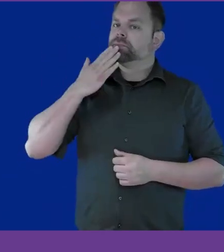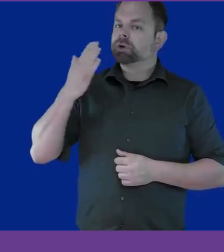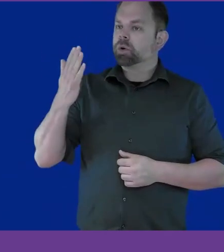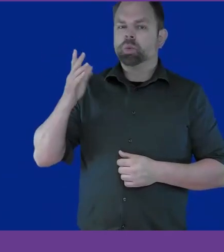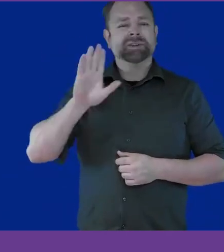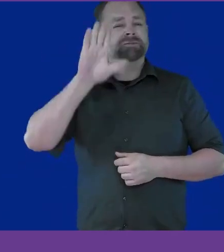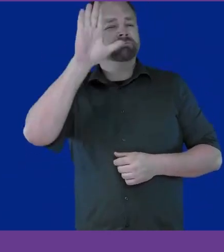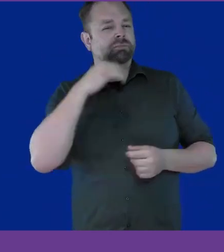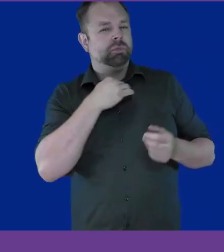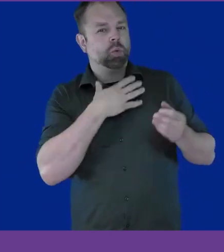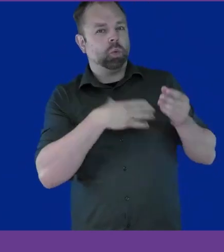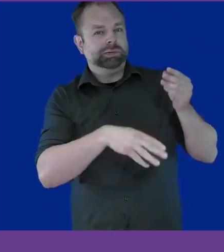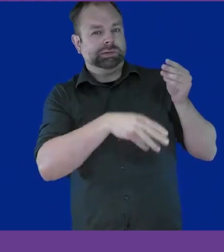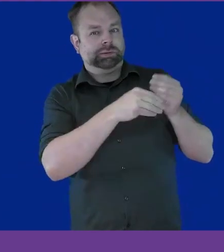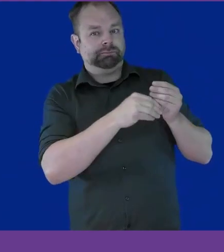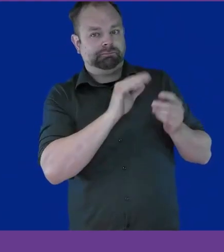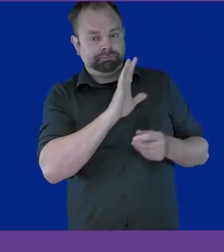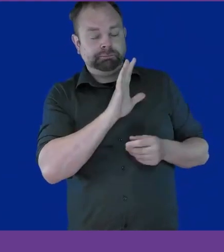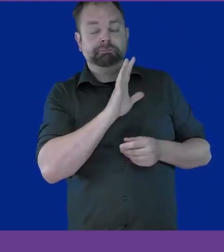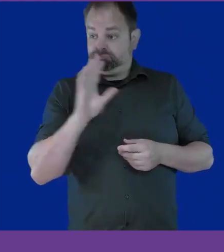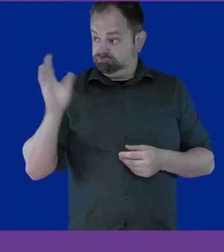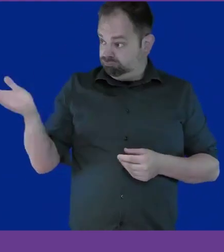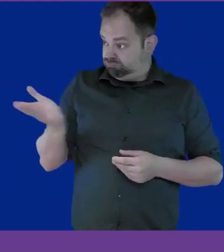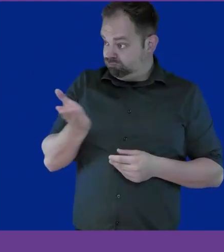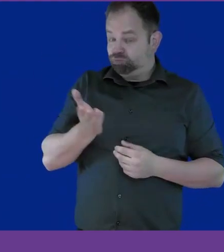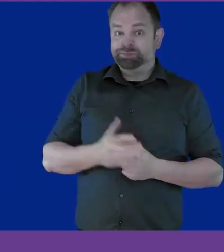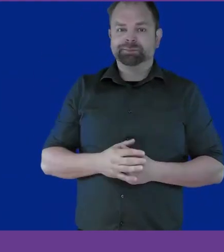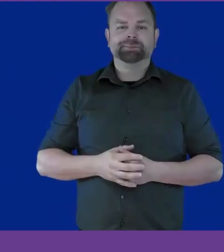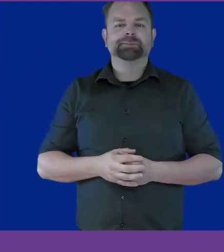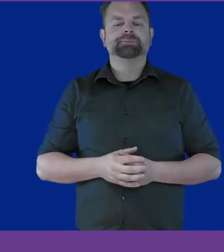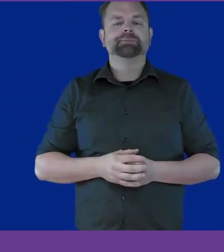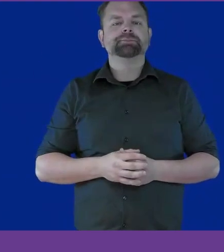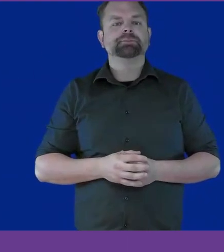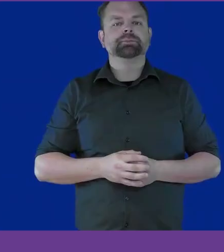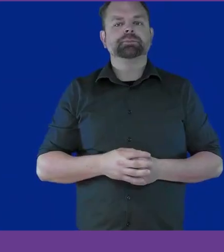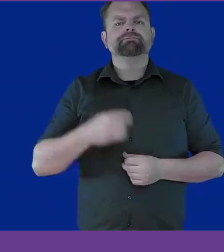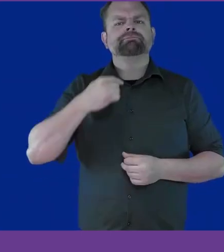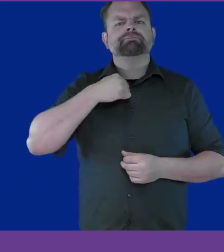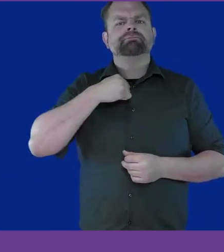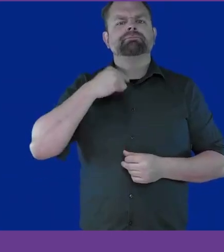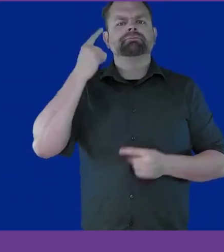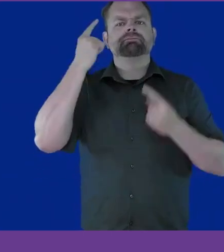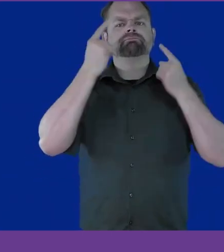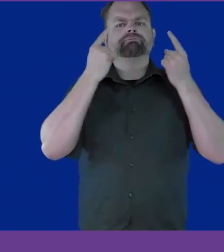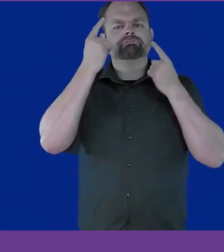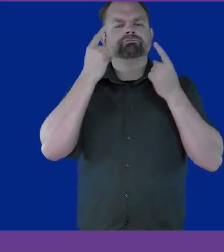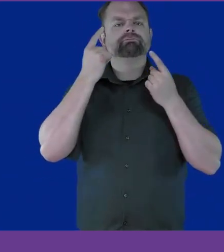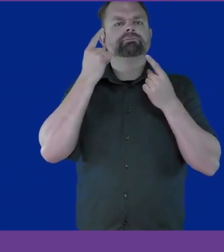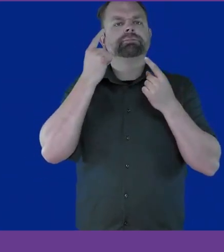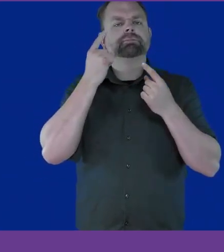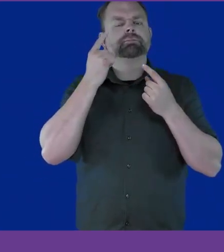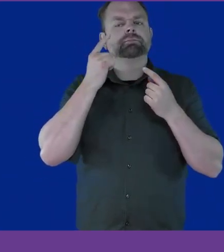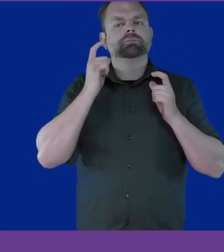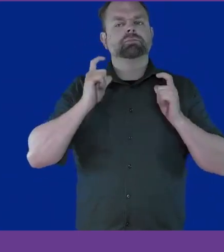authentication policy, because my experience is very much that in usage, there's a lot of focus on having